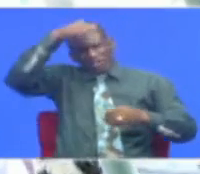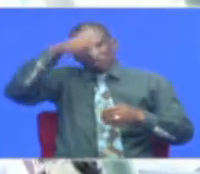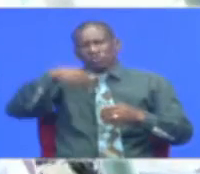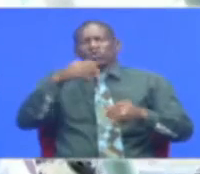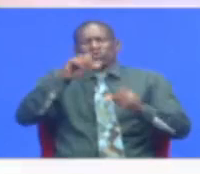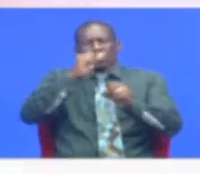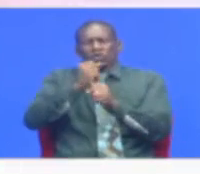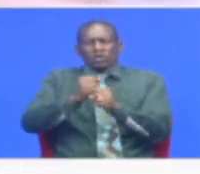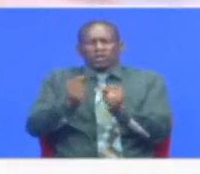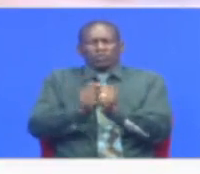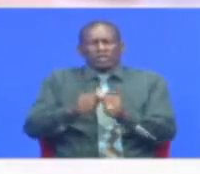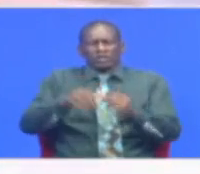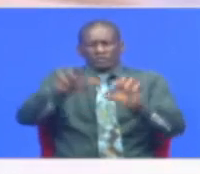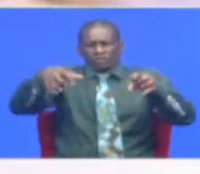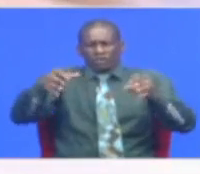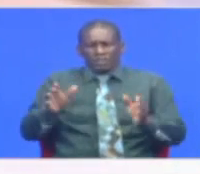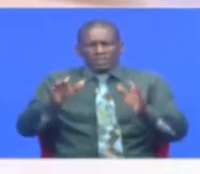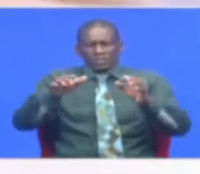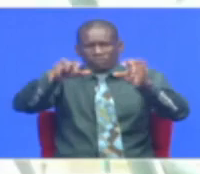with farmers.